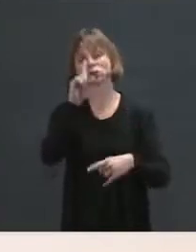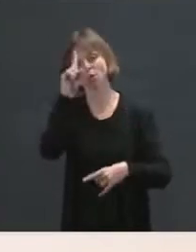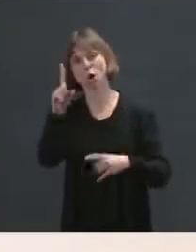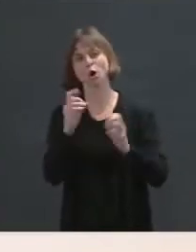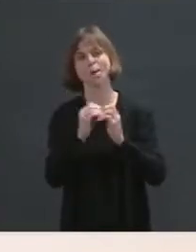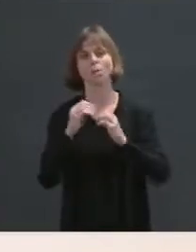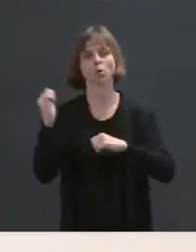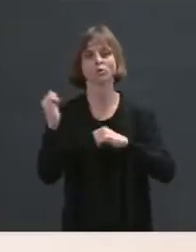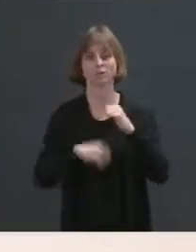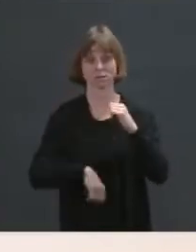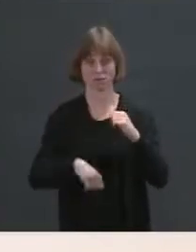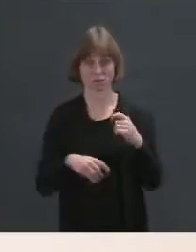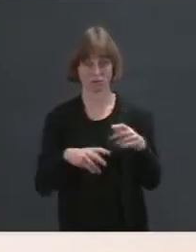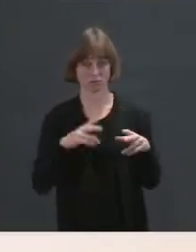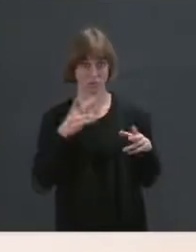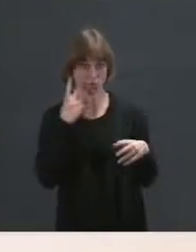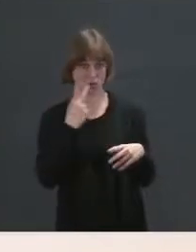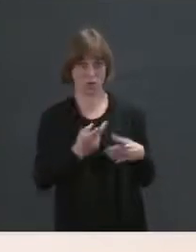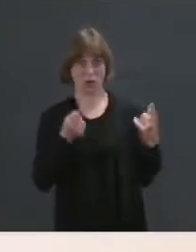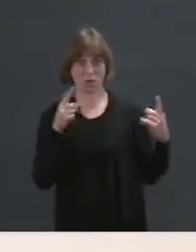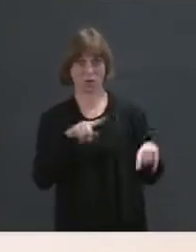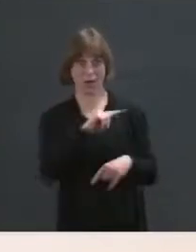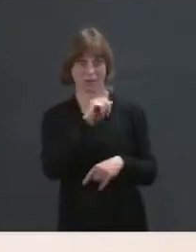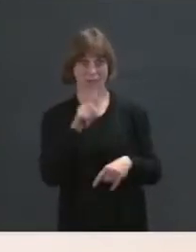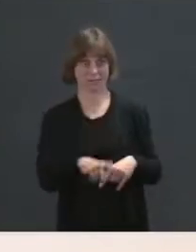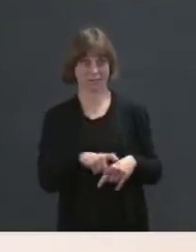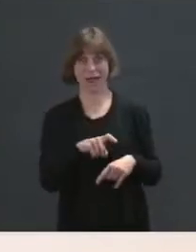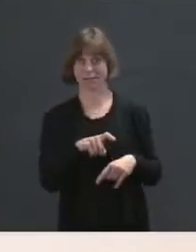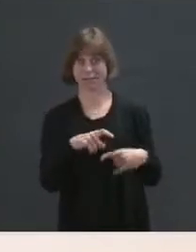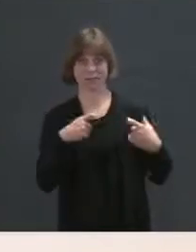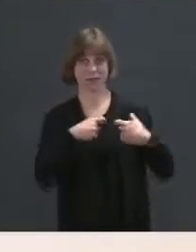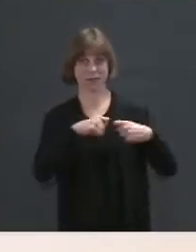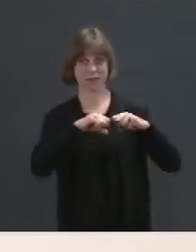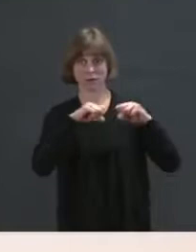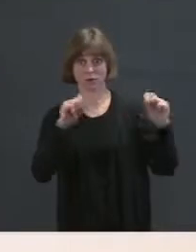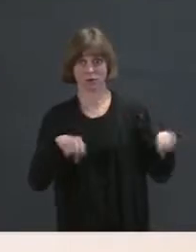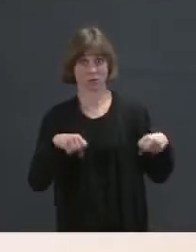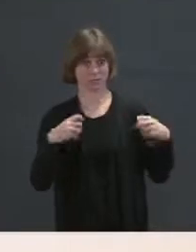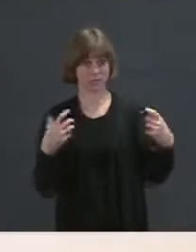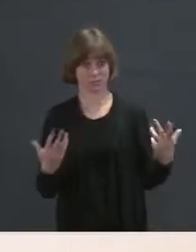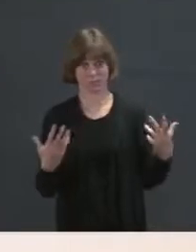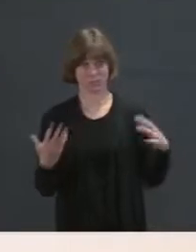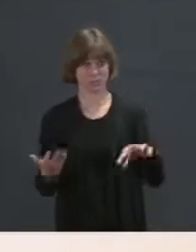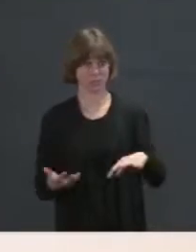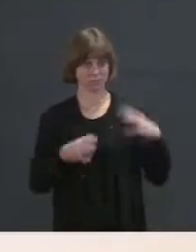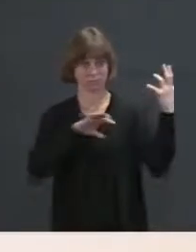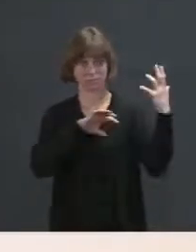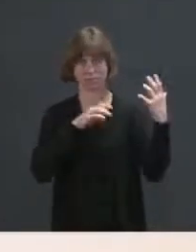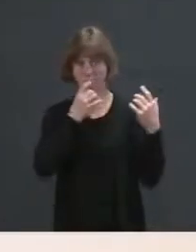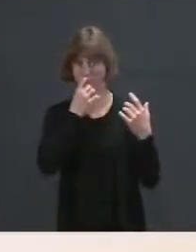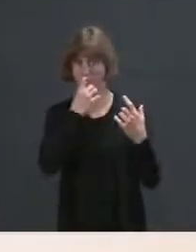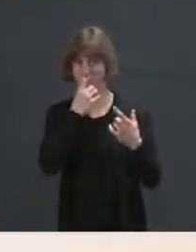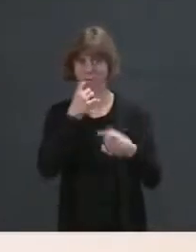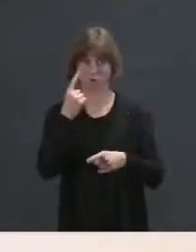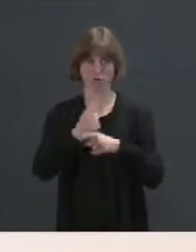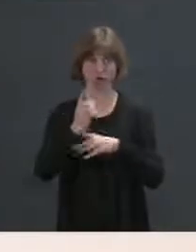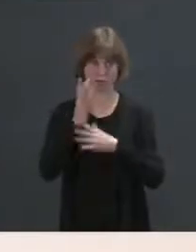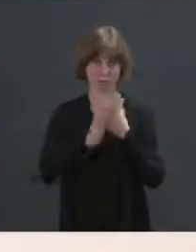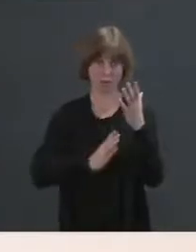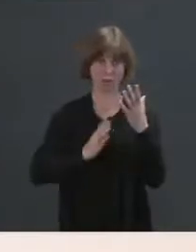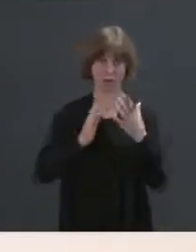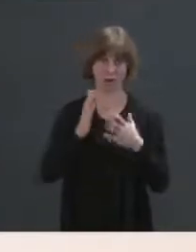oversight of the Texas grid, which we all got a reminder is not under federal oversight? You're right, and some parts of Texas are